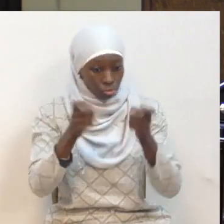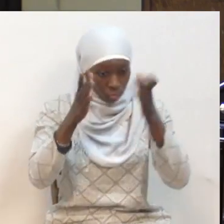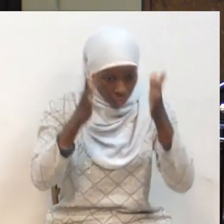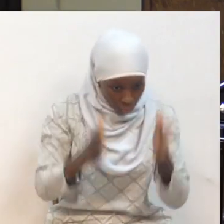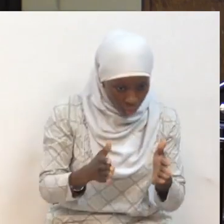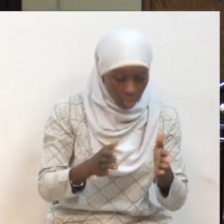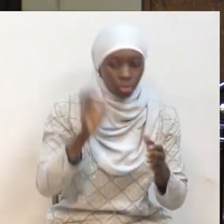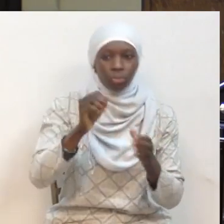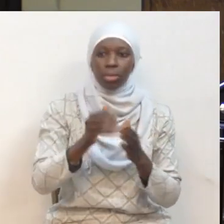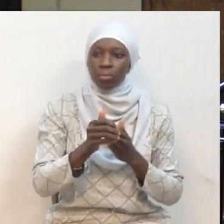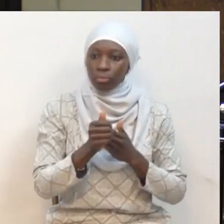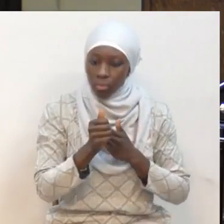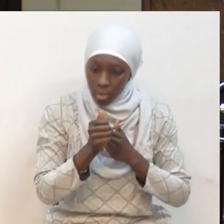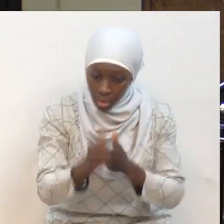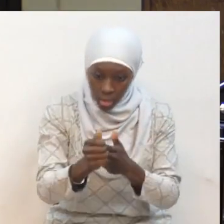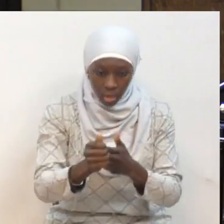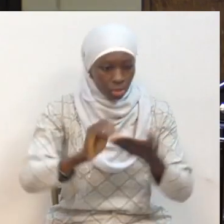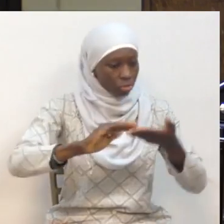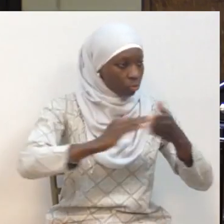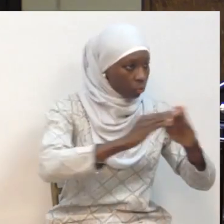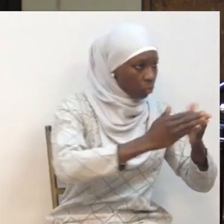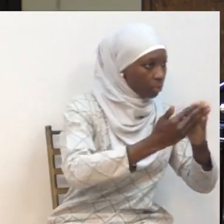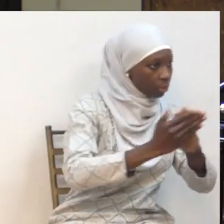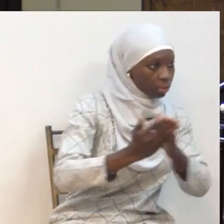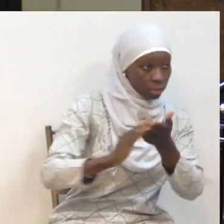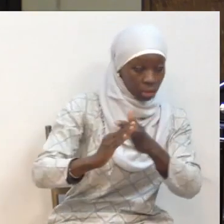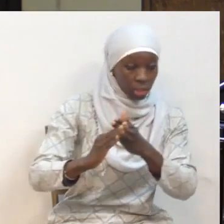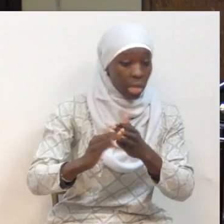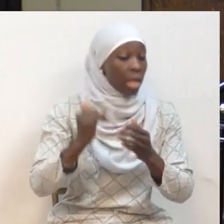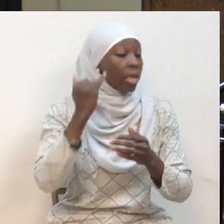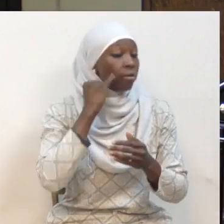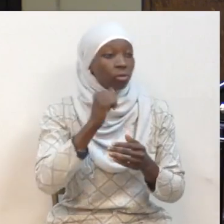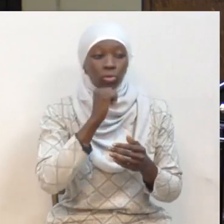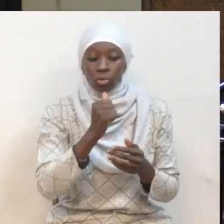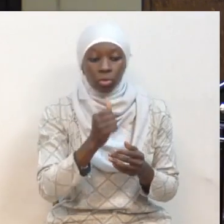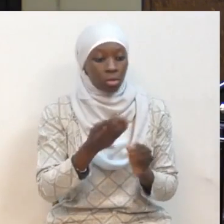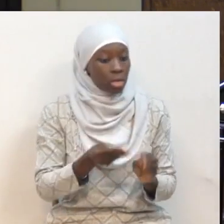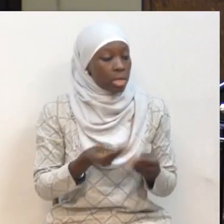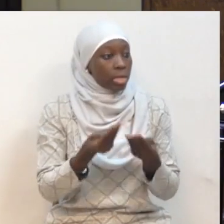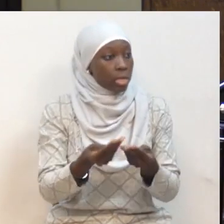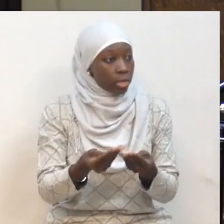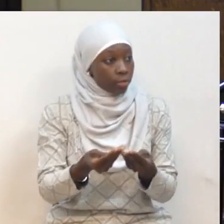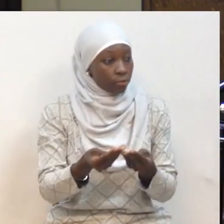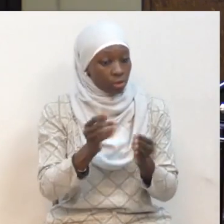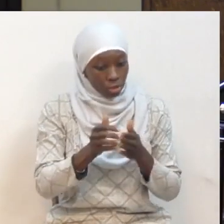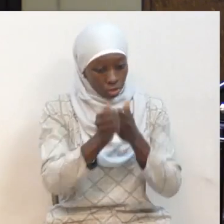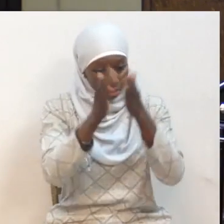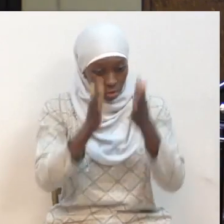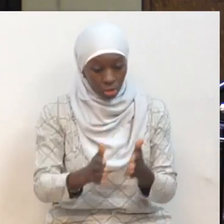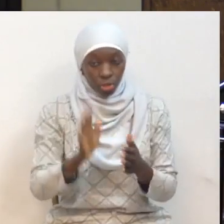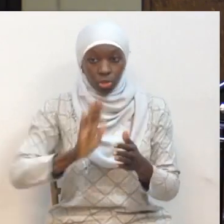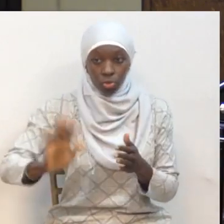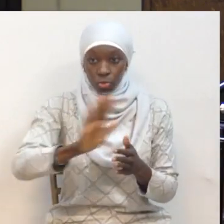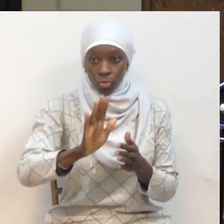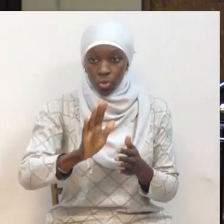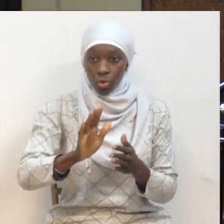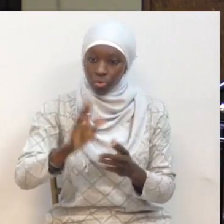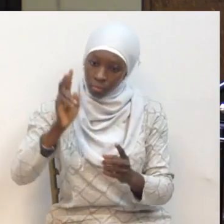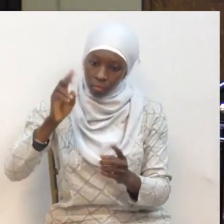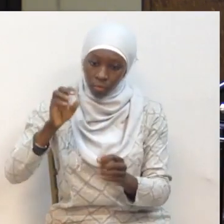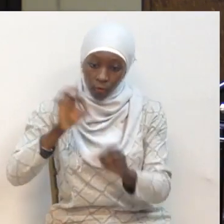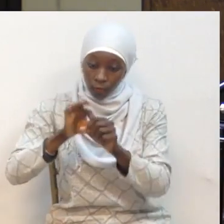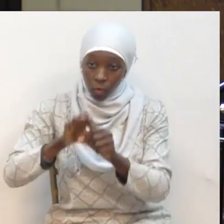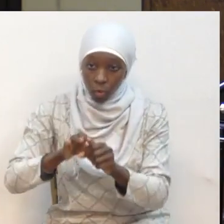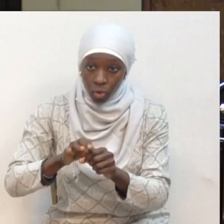community. If you don't give the leader your commitment and pledge of obedience and following through,